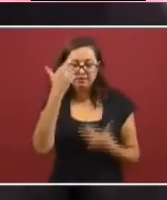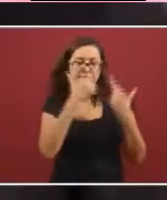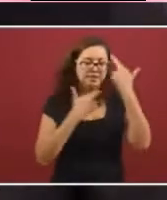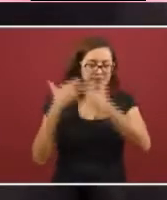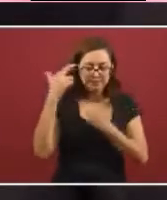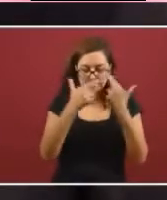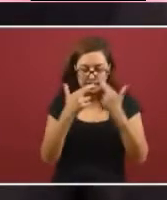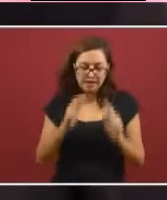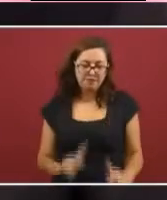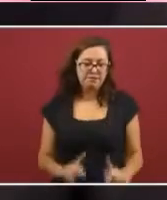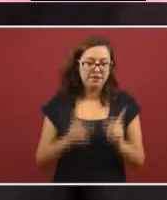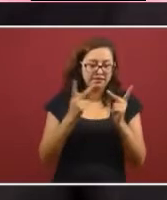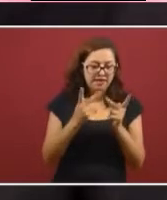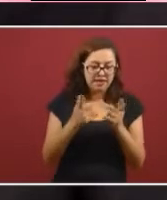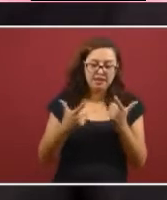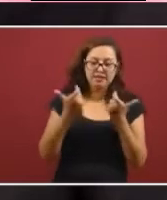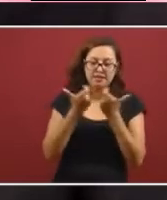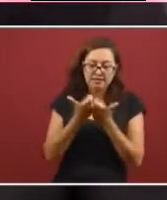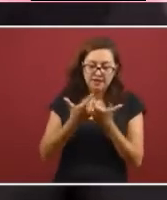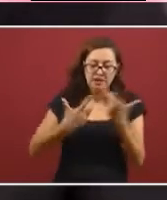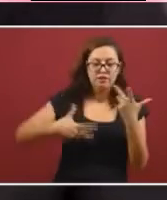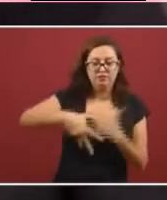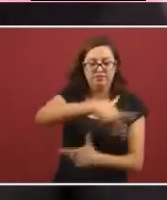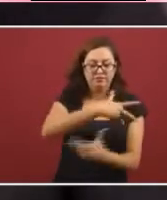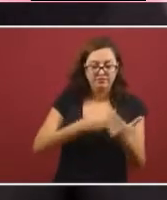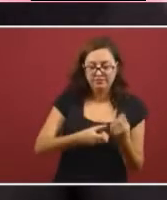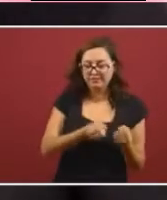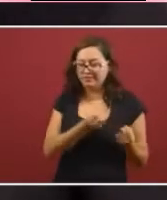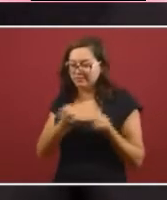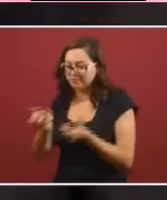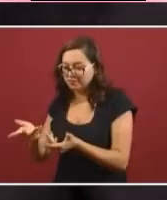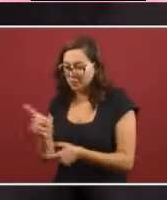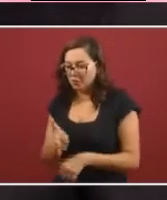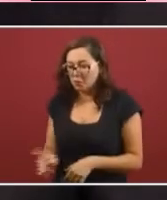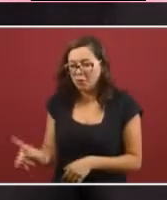to the people what was taken. Y,